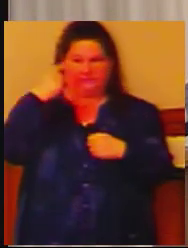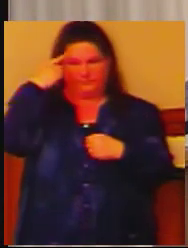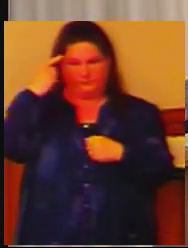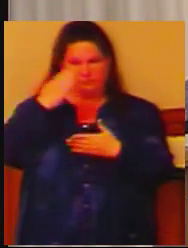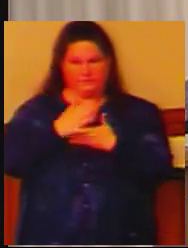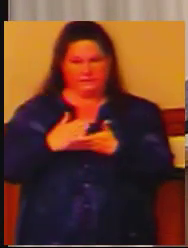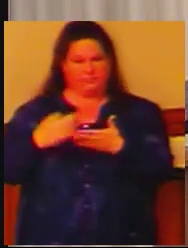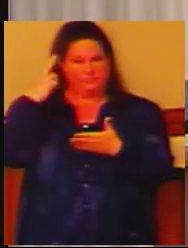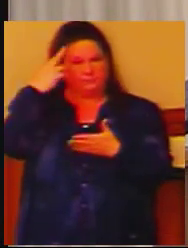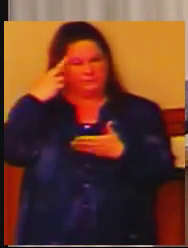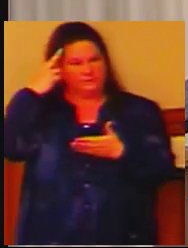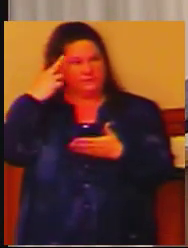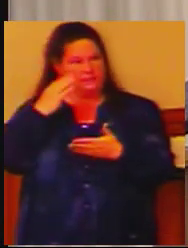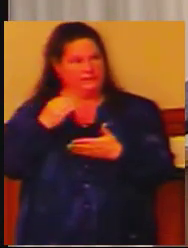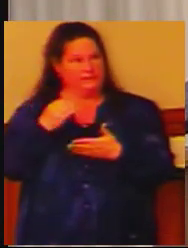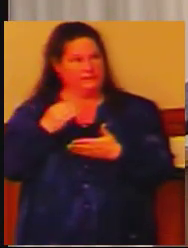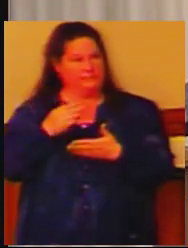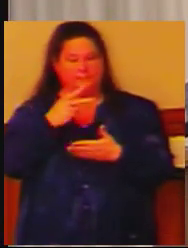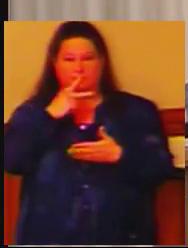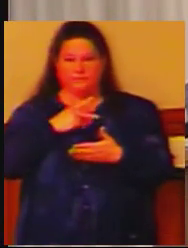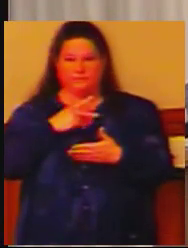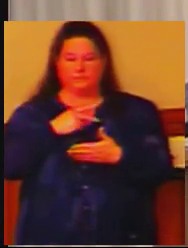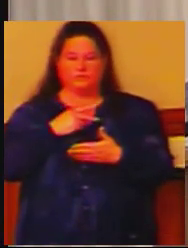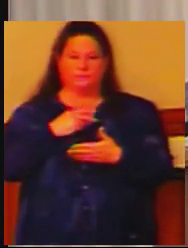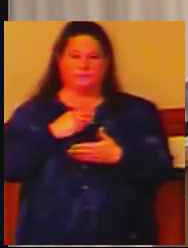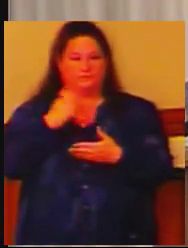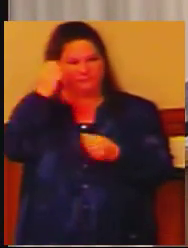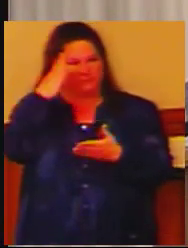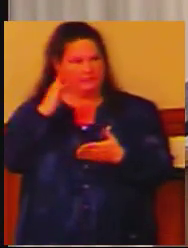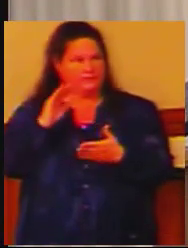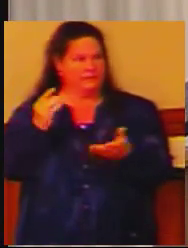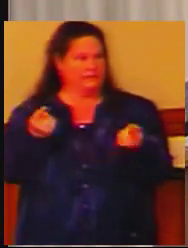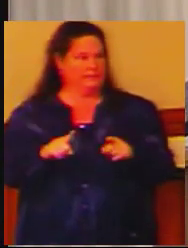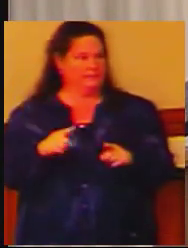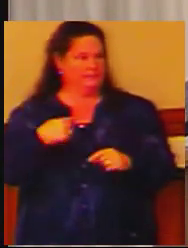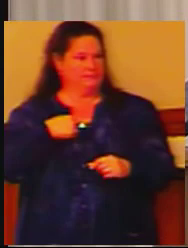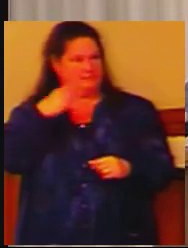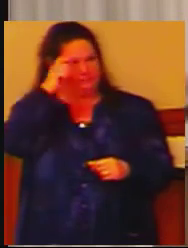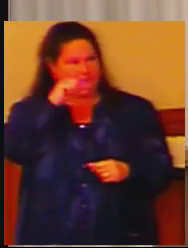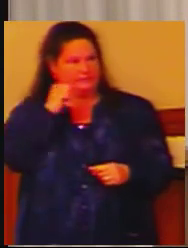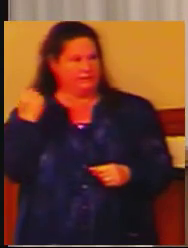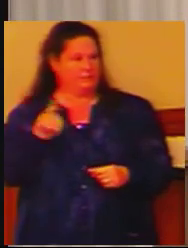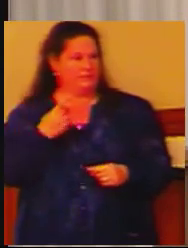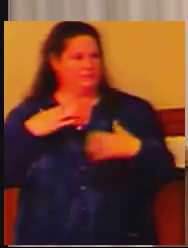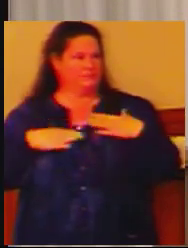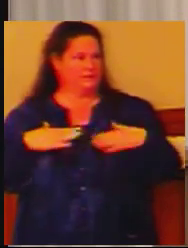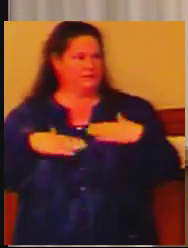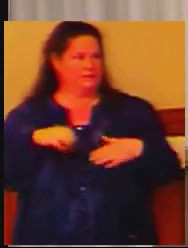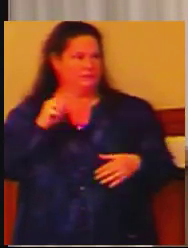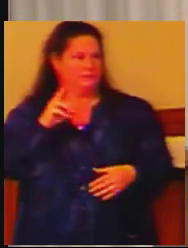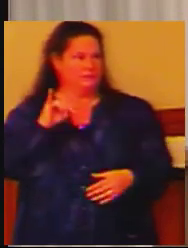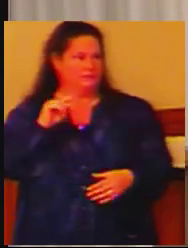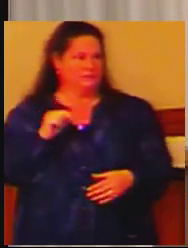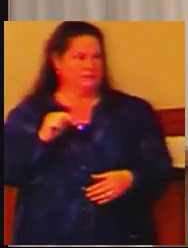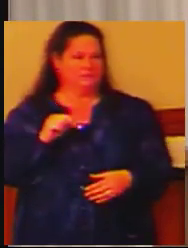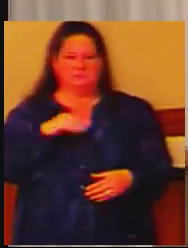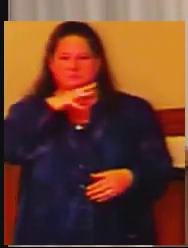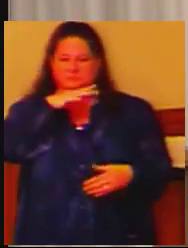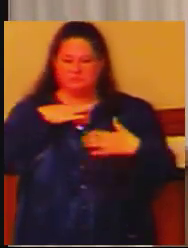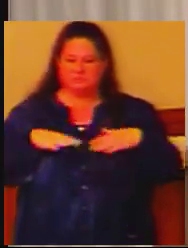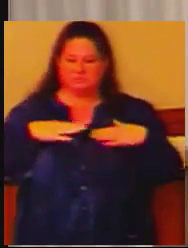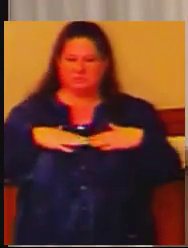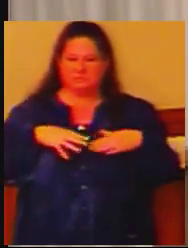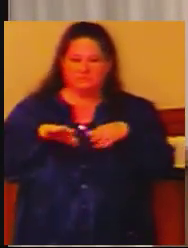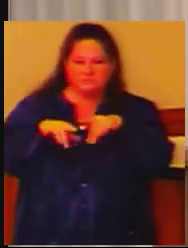reason. And a personal note, it happens to me because I don't always wear a suit. I wear filthy clothes. I crawl around in gutters